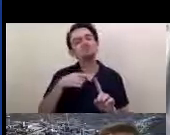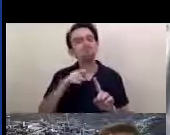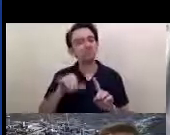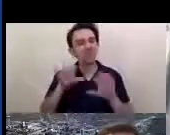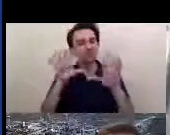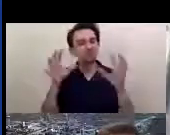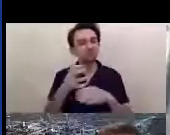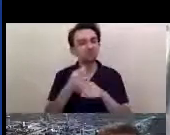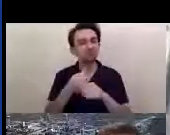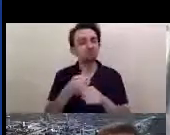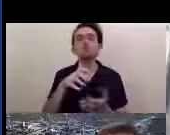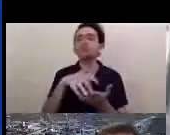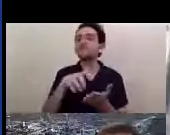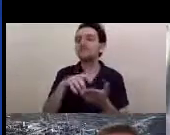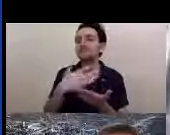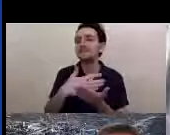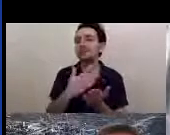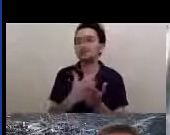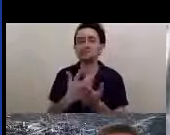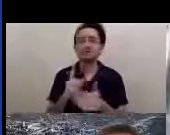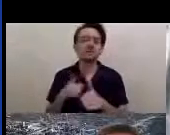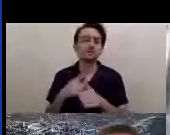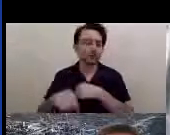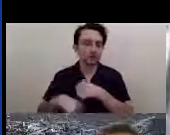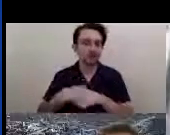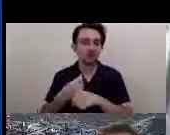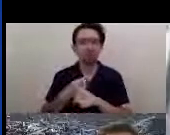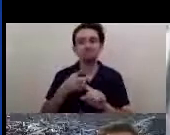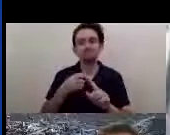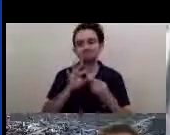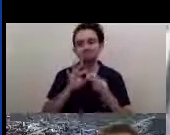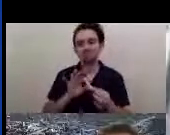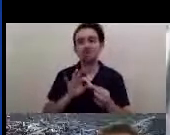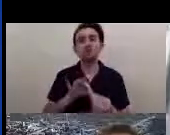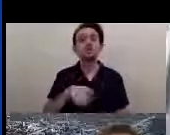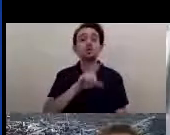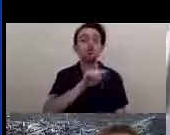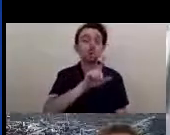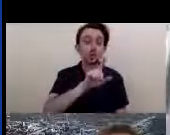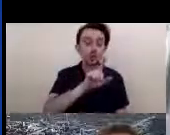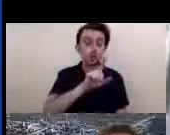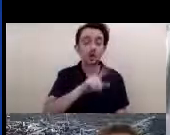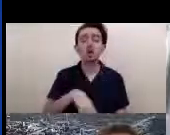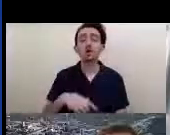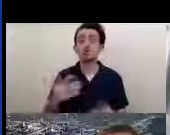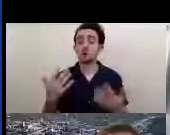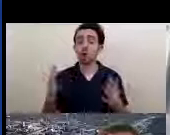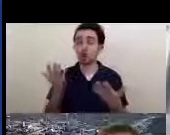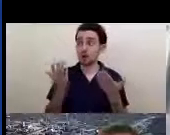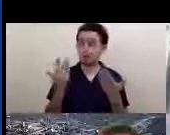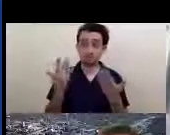the 21-22 proposed budget from the mayor to actually happen. That's not that's a proposal before city council. So that's a